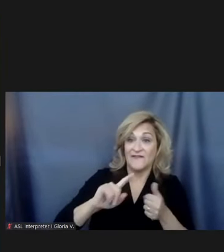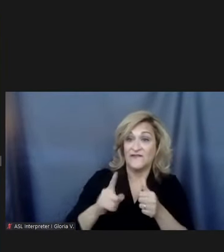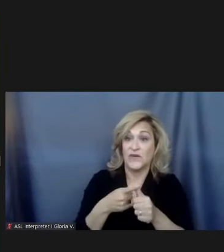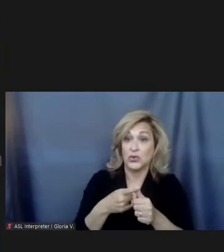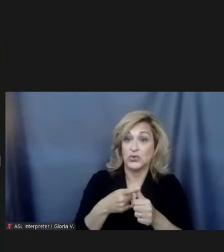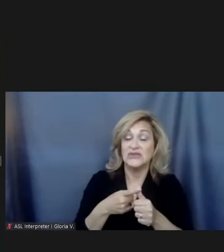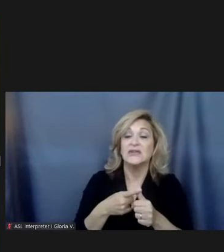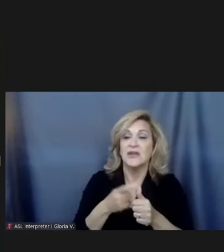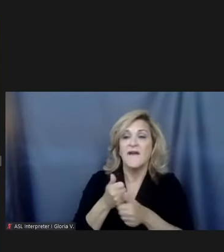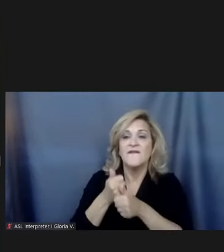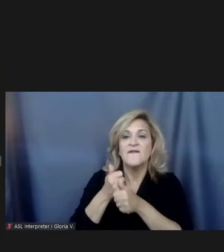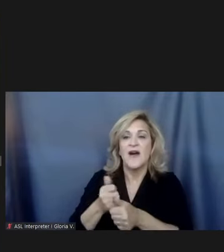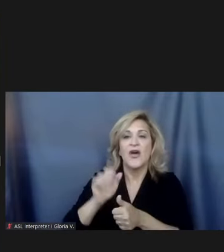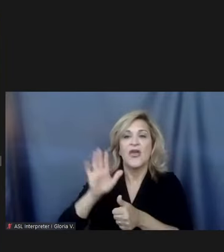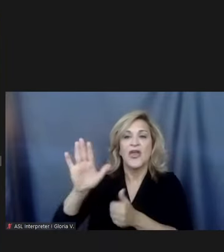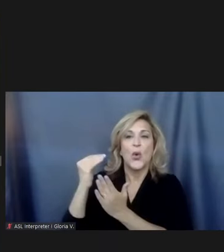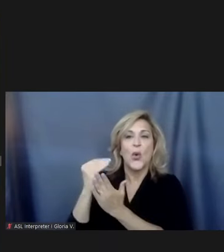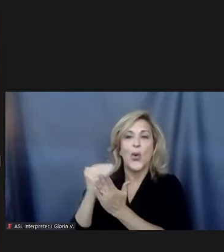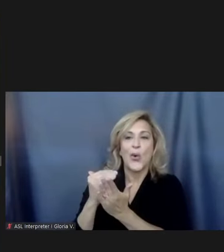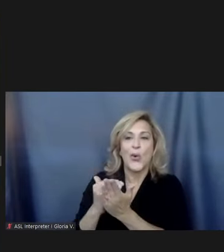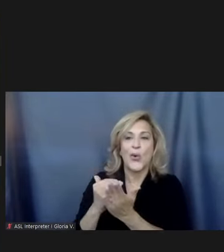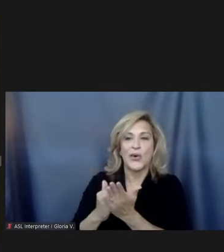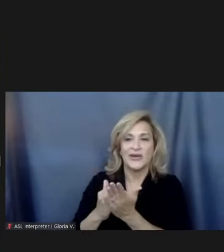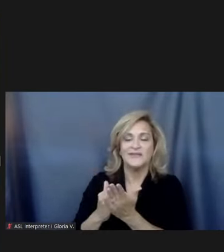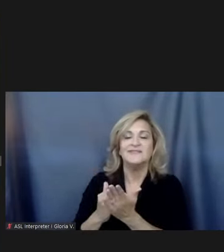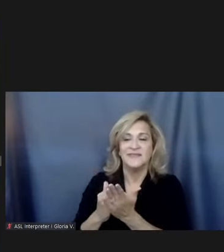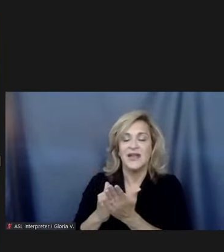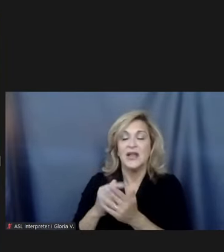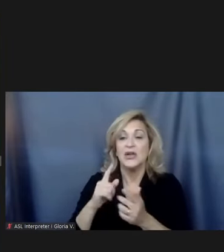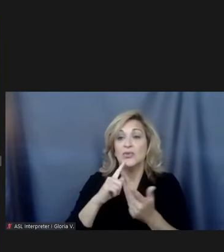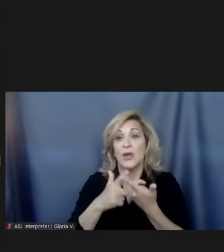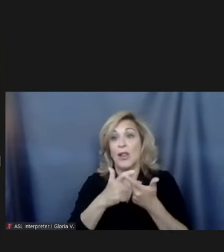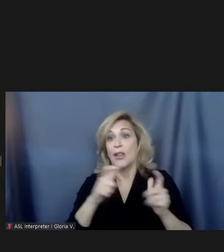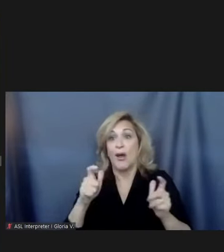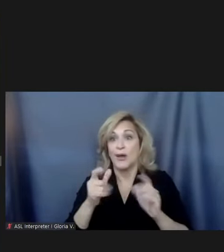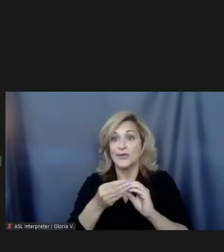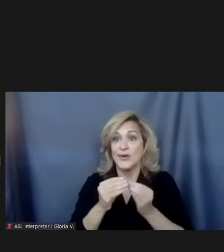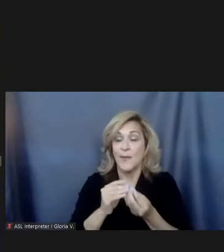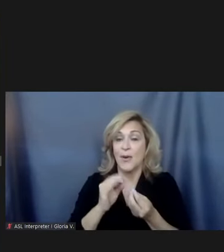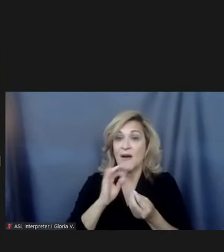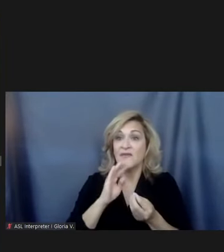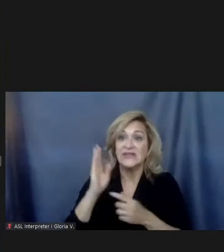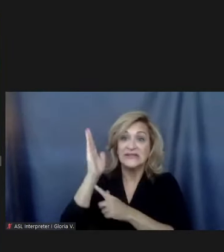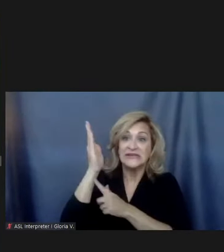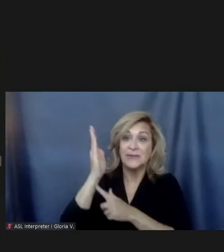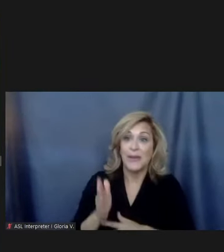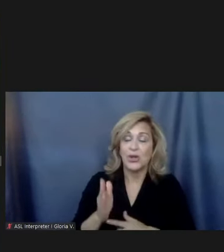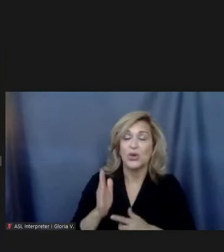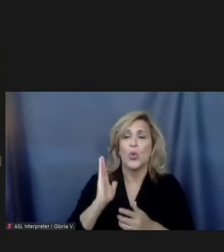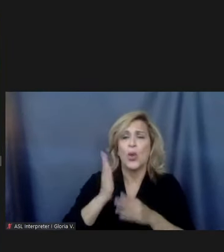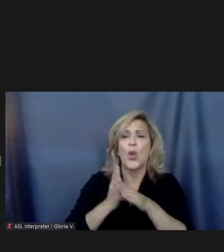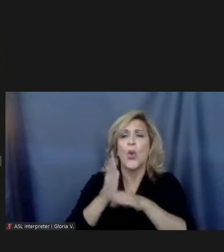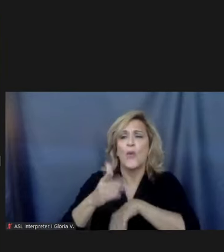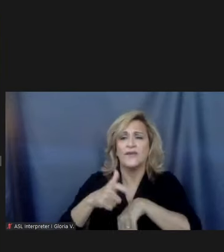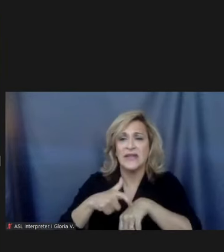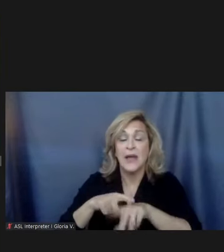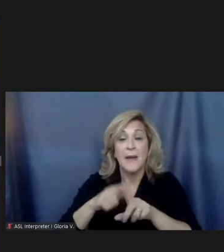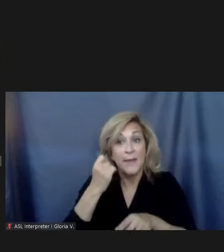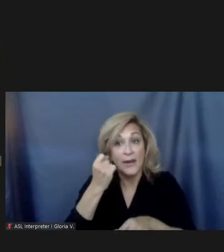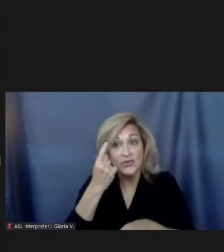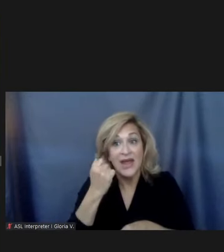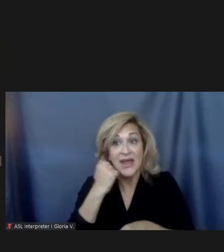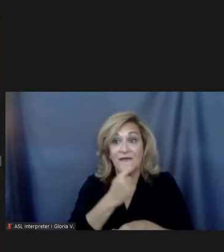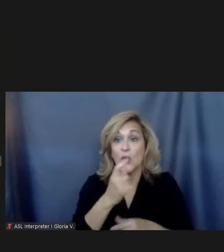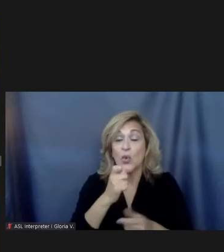the order they signed up. Due to the large number of speakers, we may go over our scheduled time, but everyone who signed up will